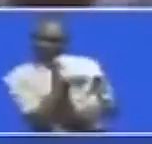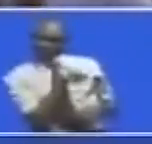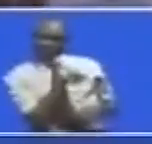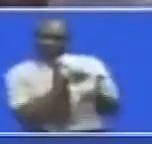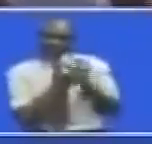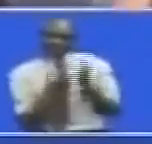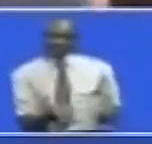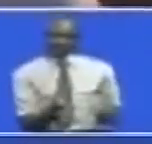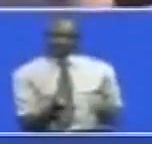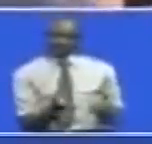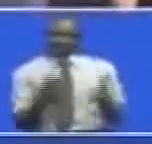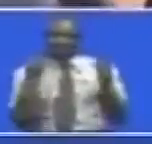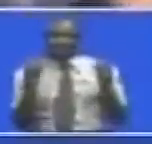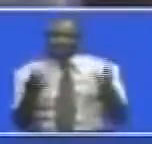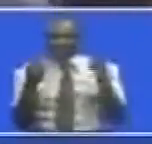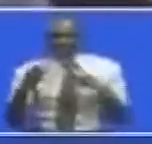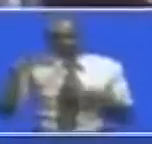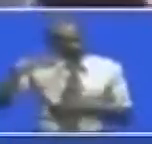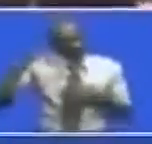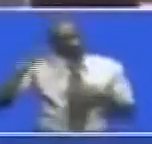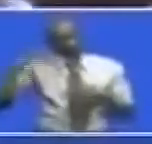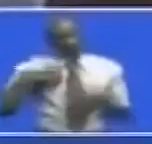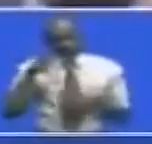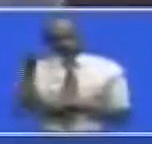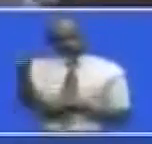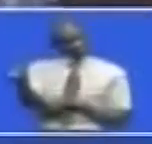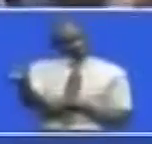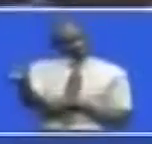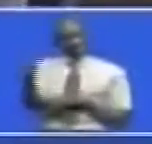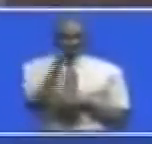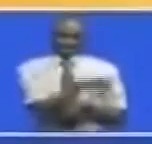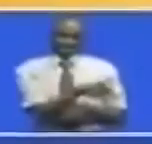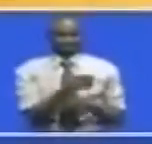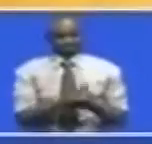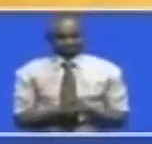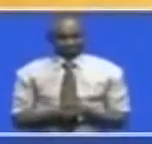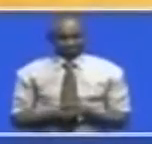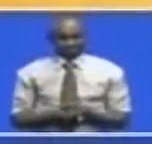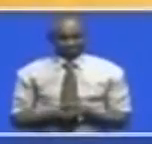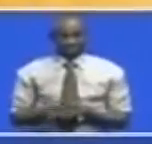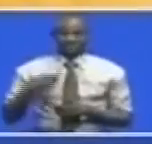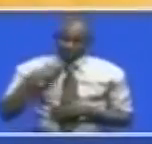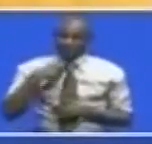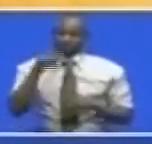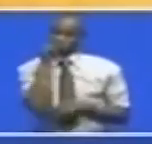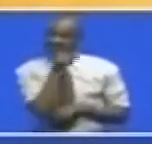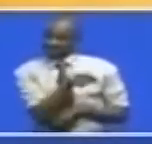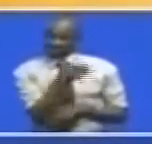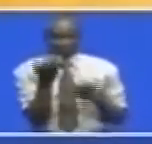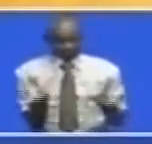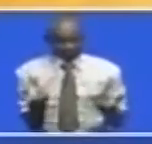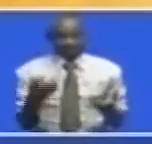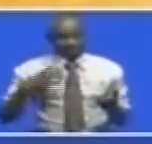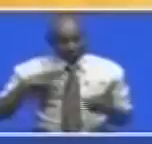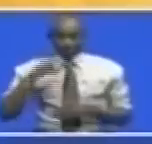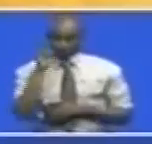change, given that a good number of the top guns are cut from the old CCM cloth. Simlazimishi mtu kuchagua kwamba ende huko ende huko, ah, kila